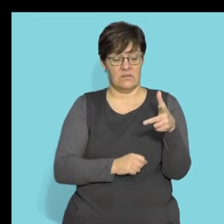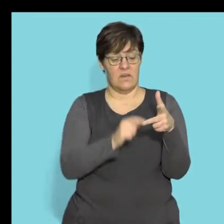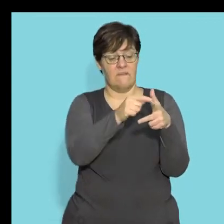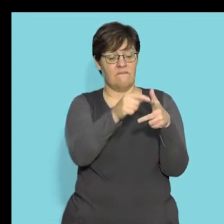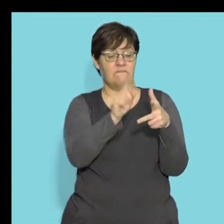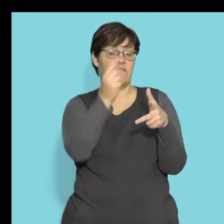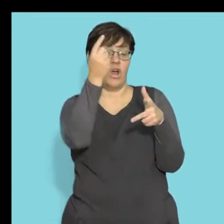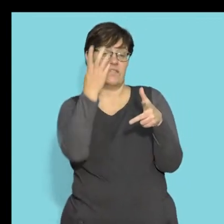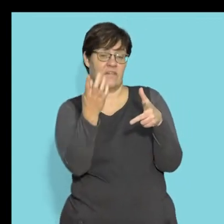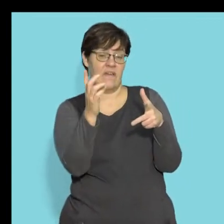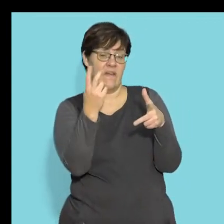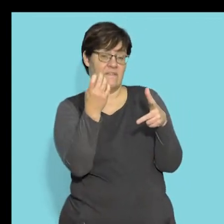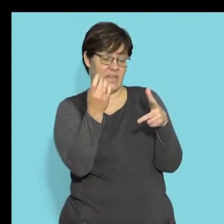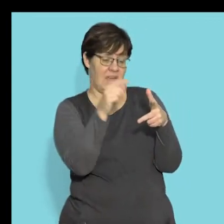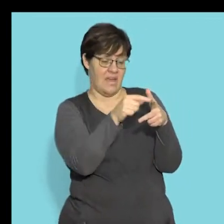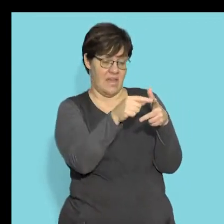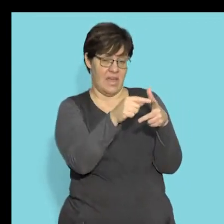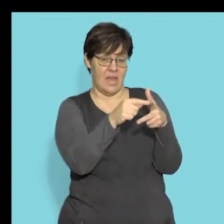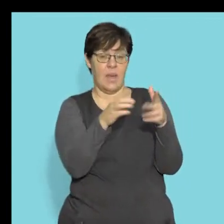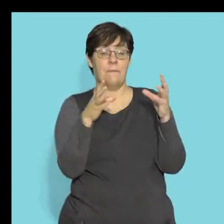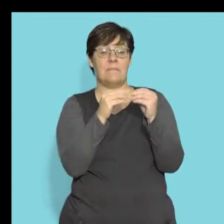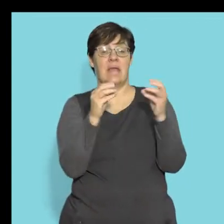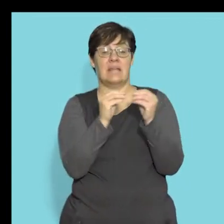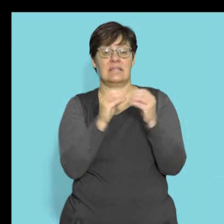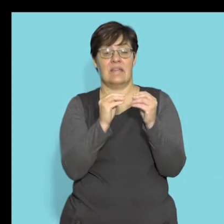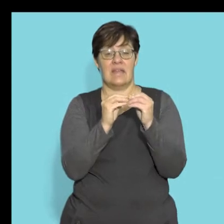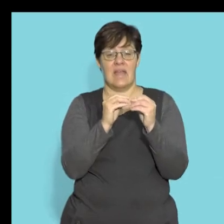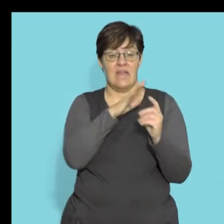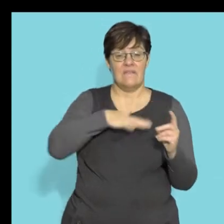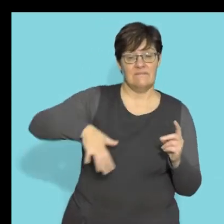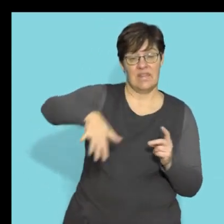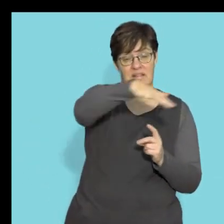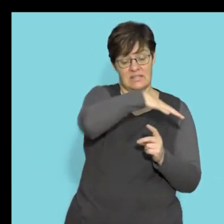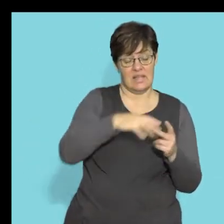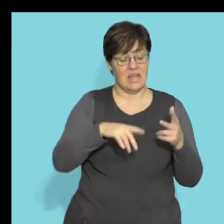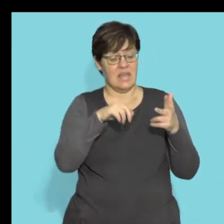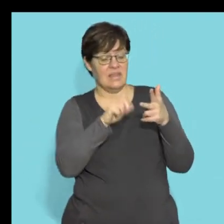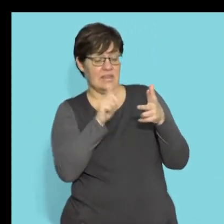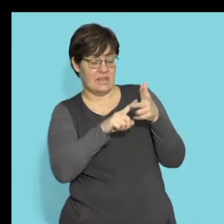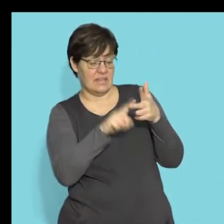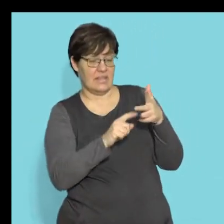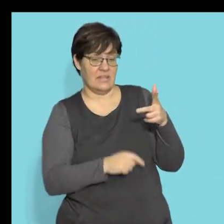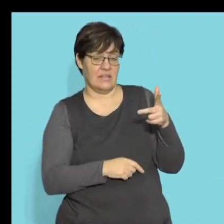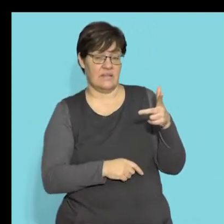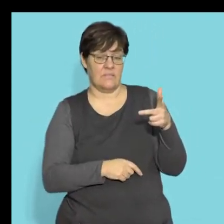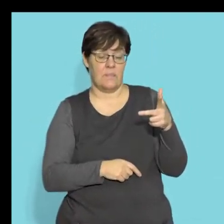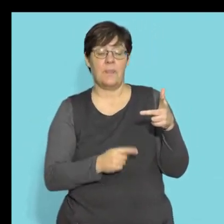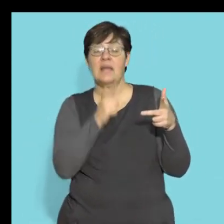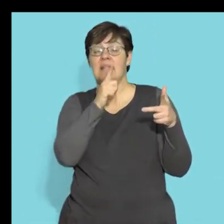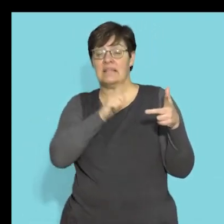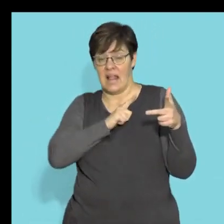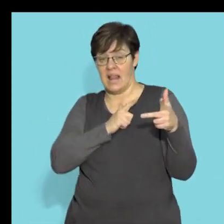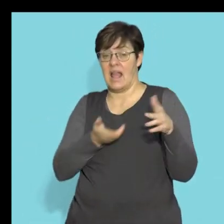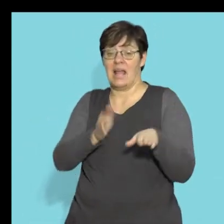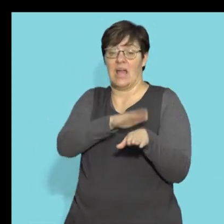force. The first finger is going to be the magnetic field, and the second finger, the